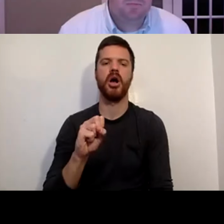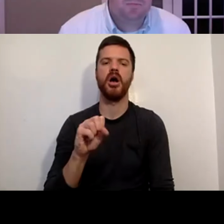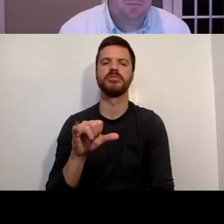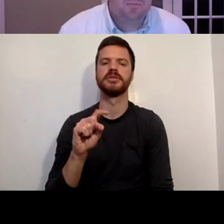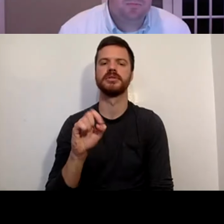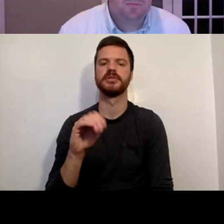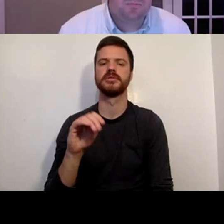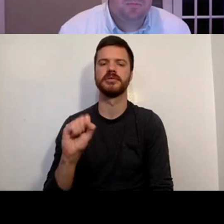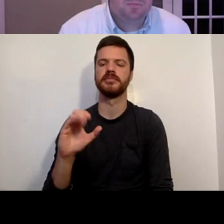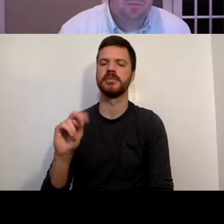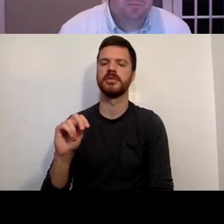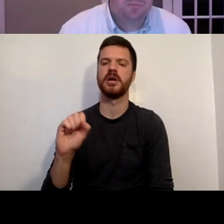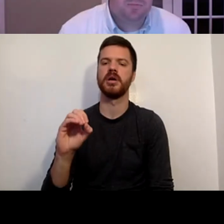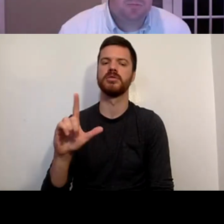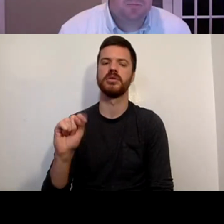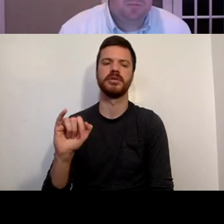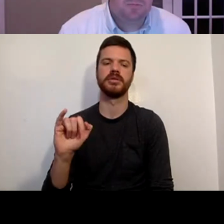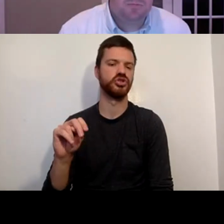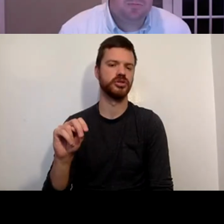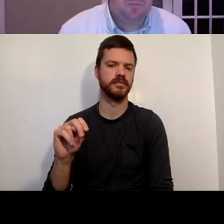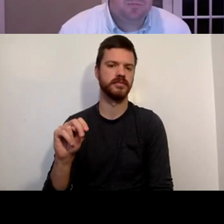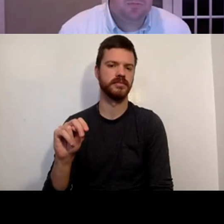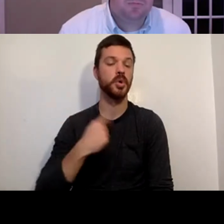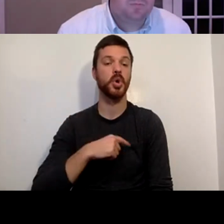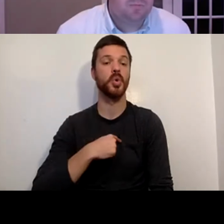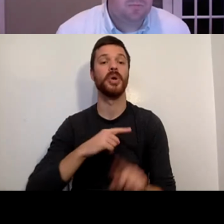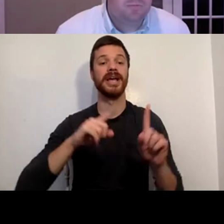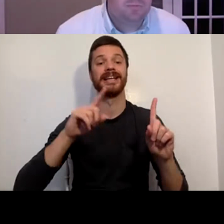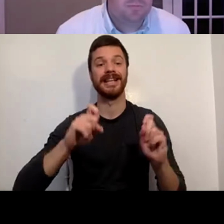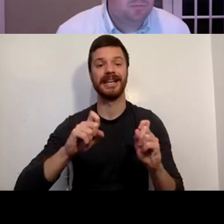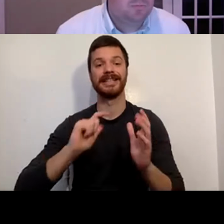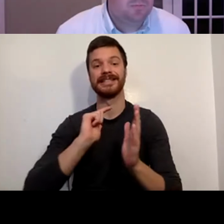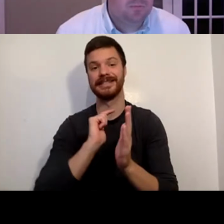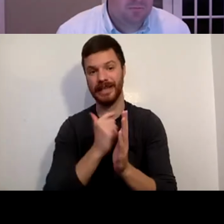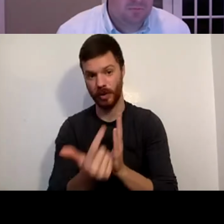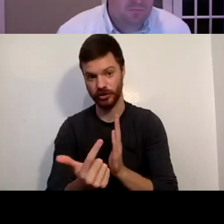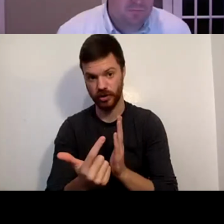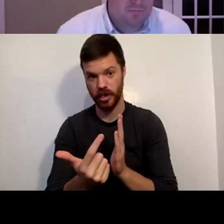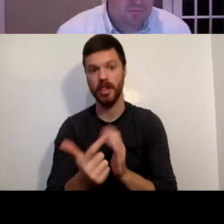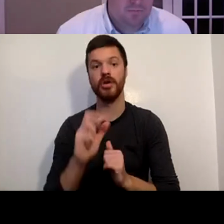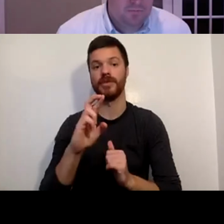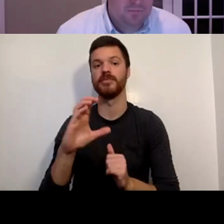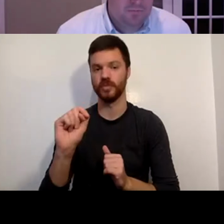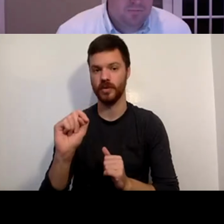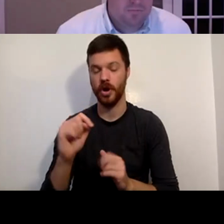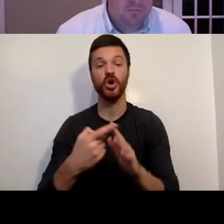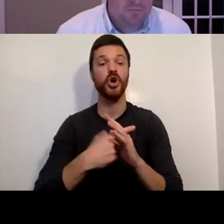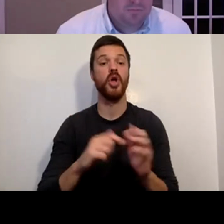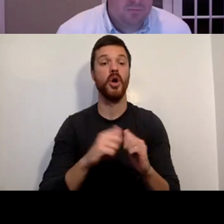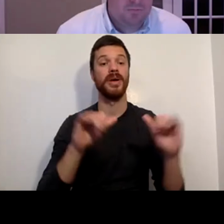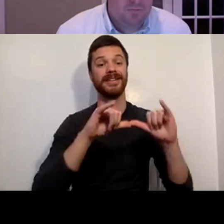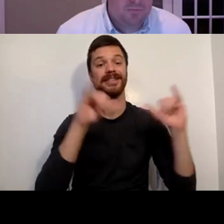consultation, and we're testing it in a sequential multiple assignment randomized trial in a way where we can sort of start with a system